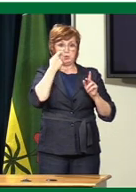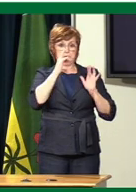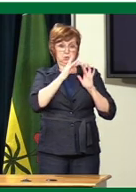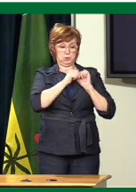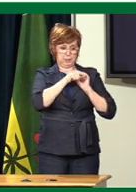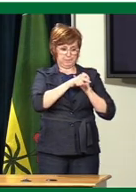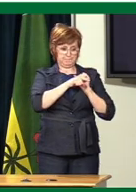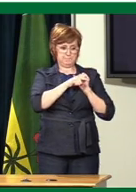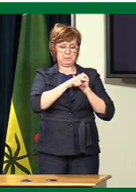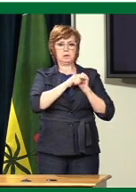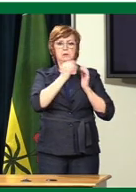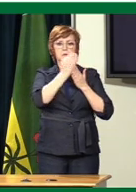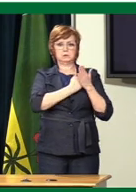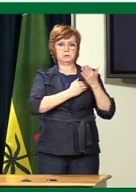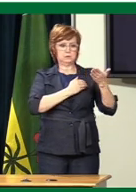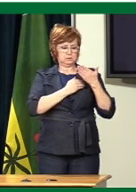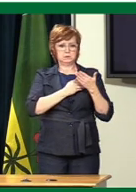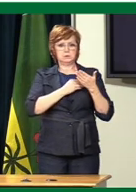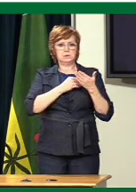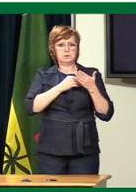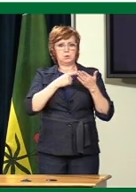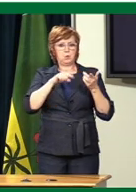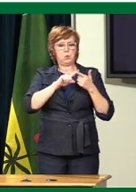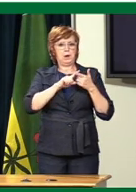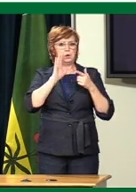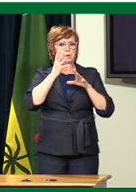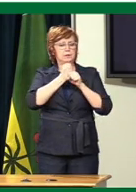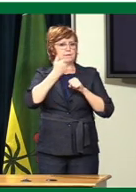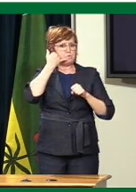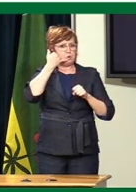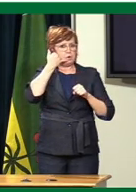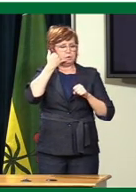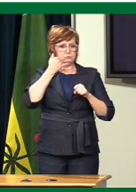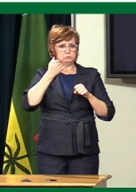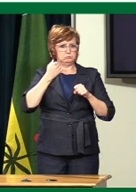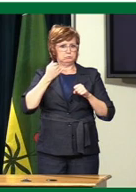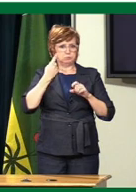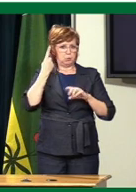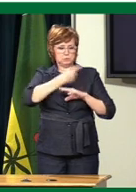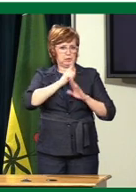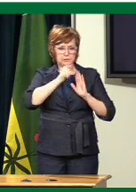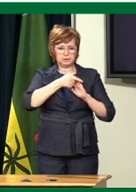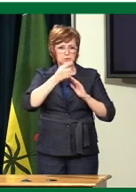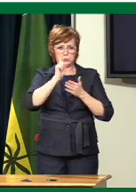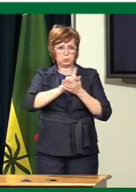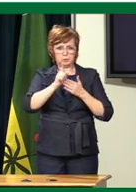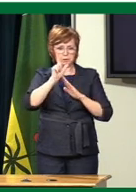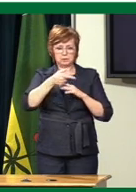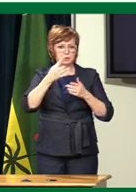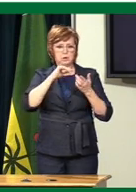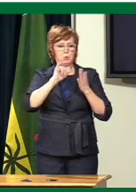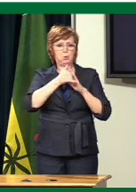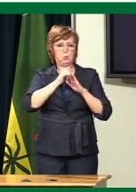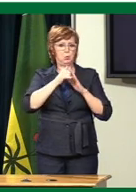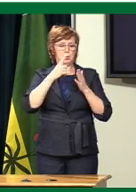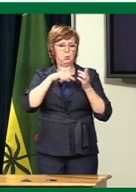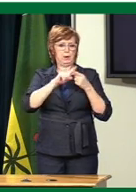people. So if someone's getting a call, how long can they expect, or getting a test, how long can they expect to